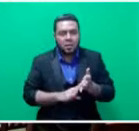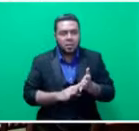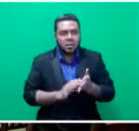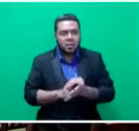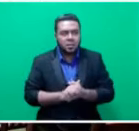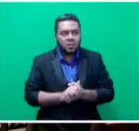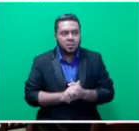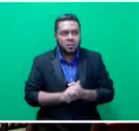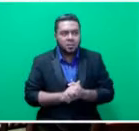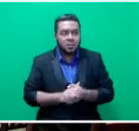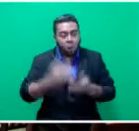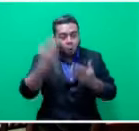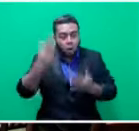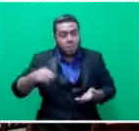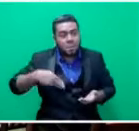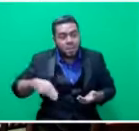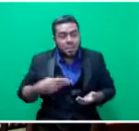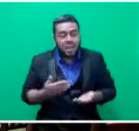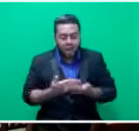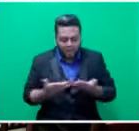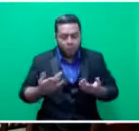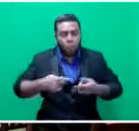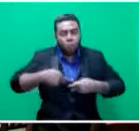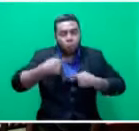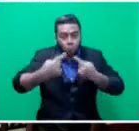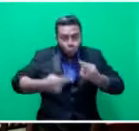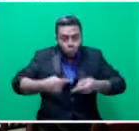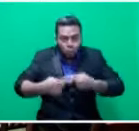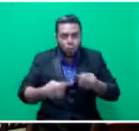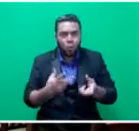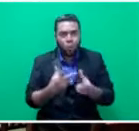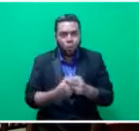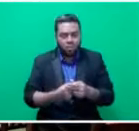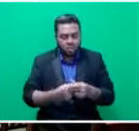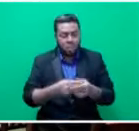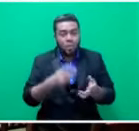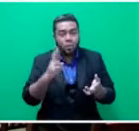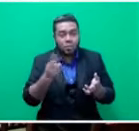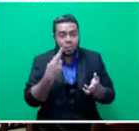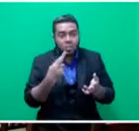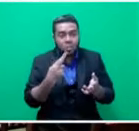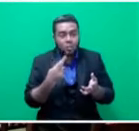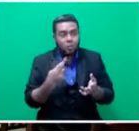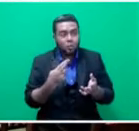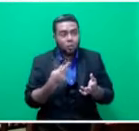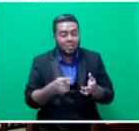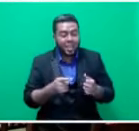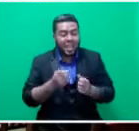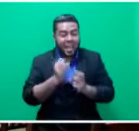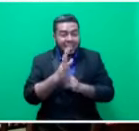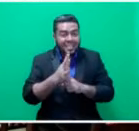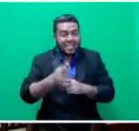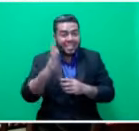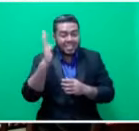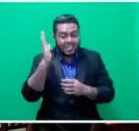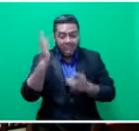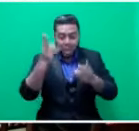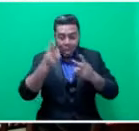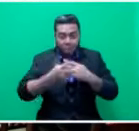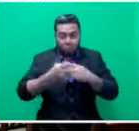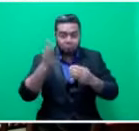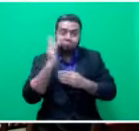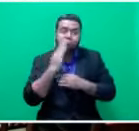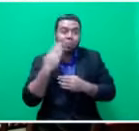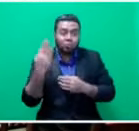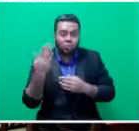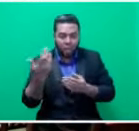Honourable members, we will now continue with the response to His Excellency's address, and I call